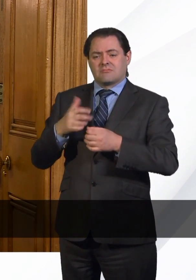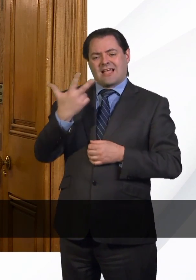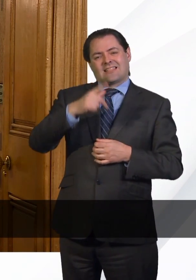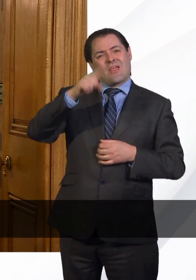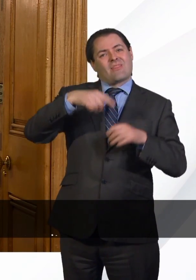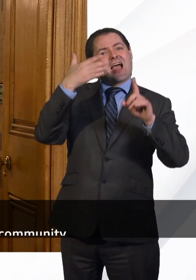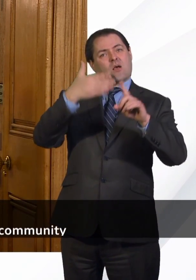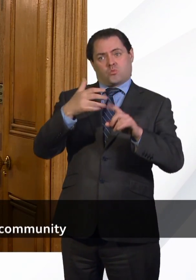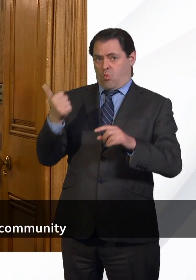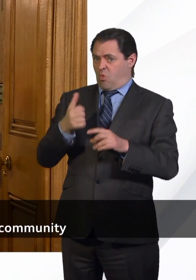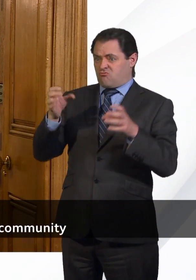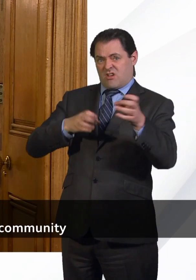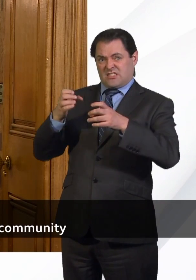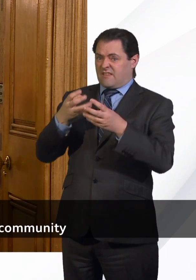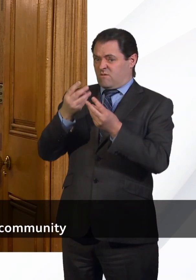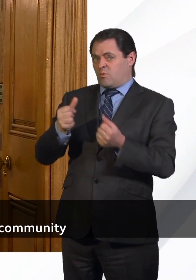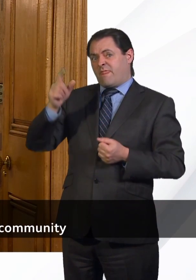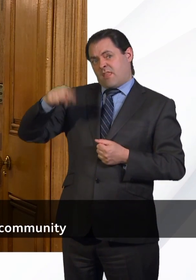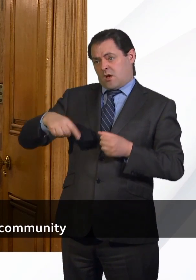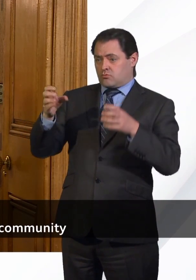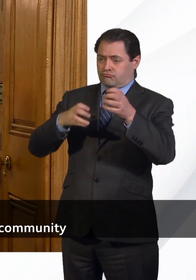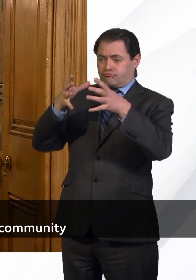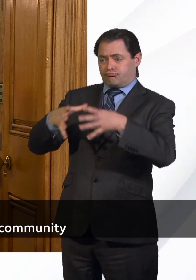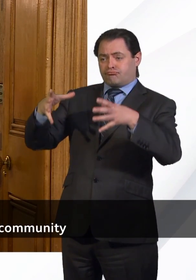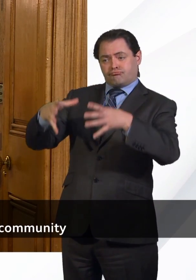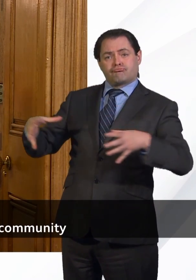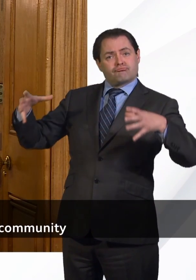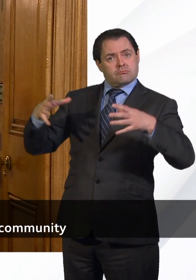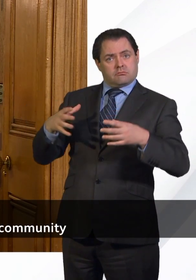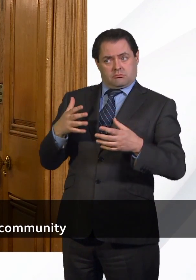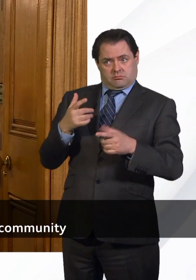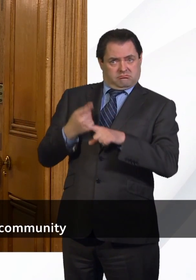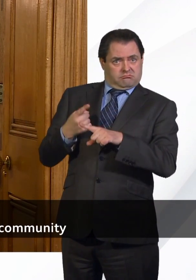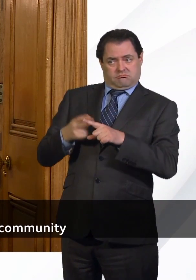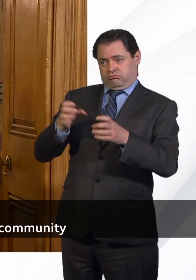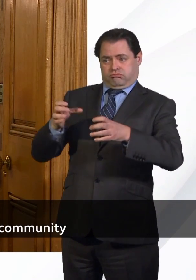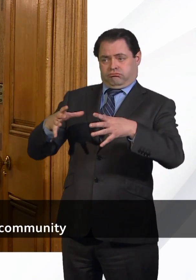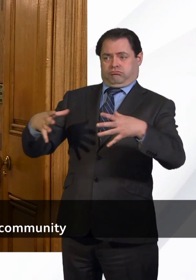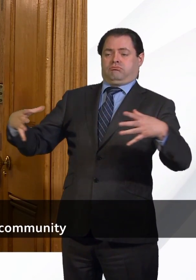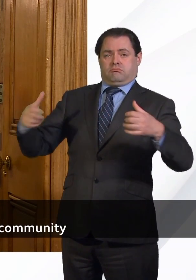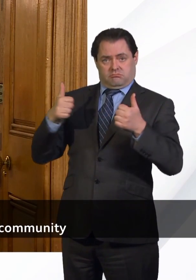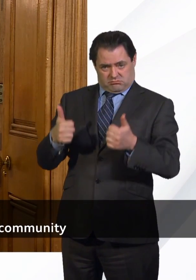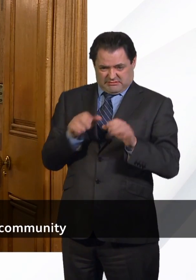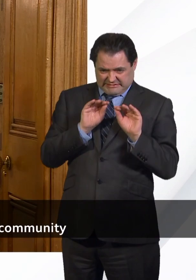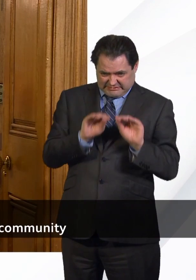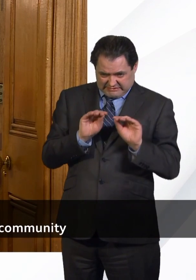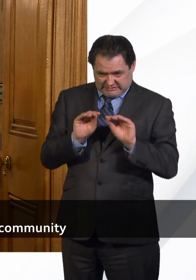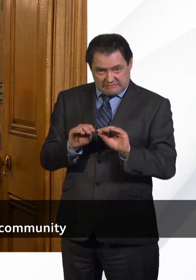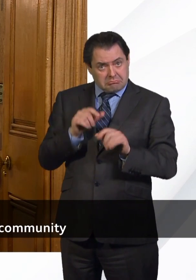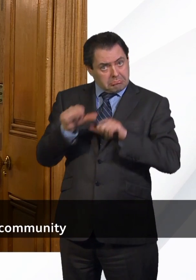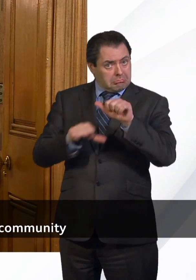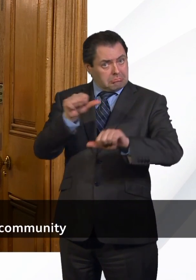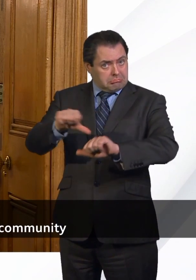we have thousands already recruited, and we are making very rapid progress, not only in the recruitment, but also